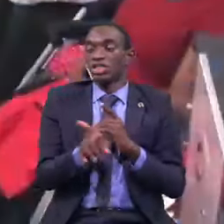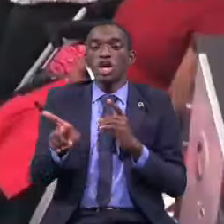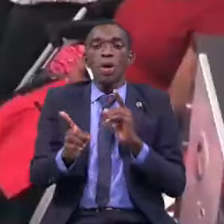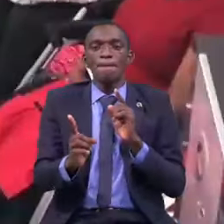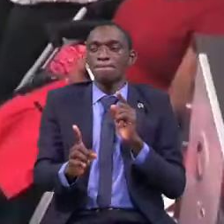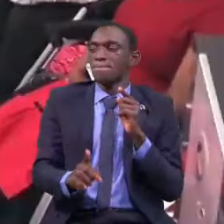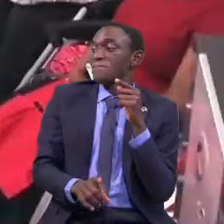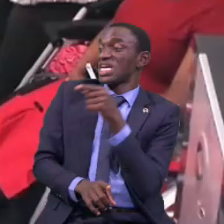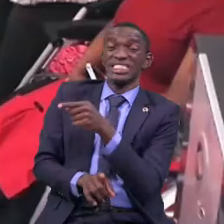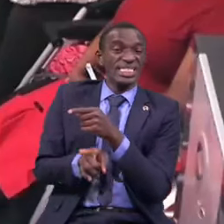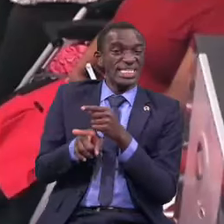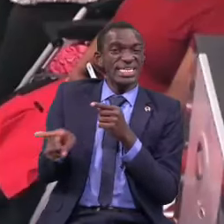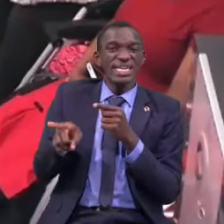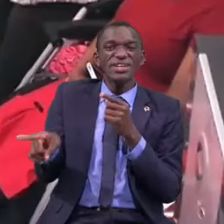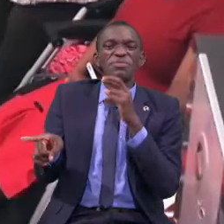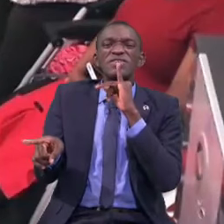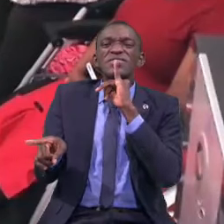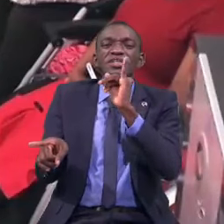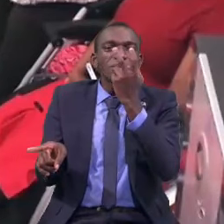He is blind.